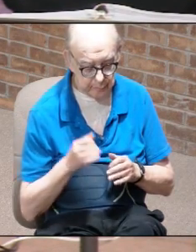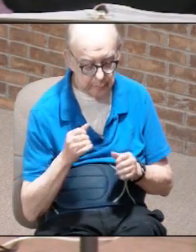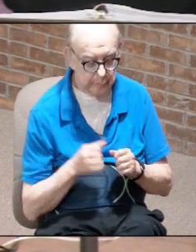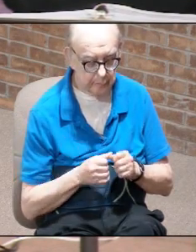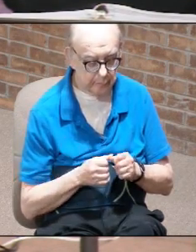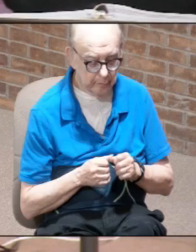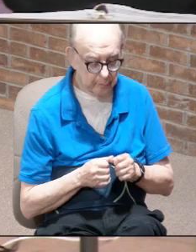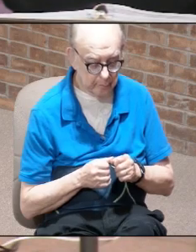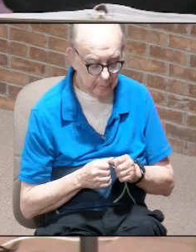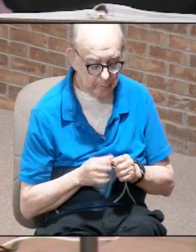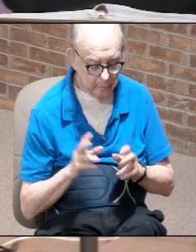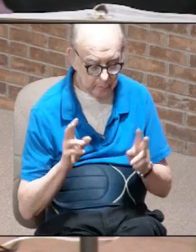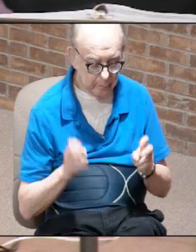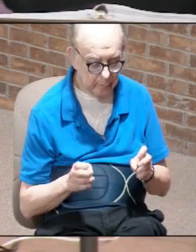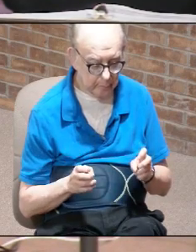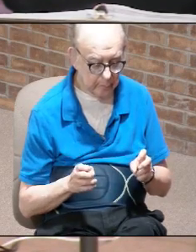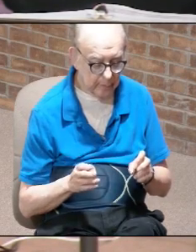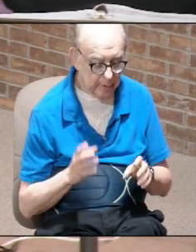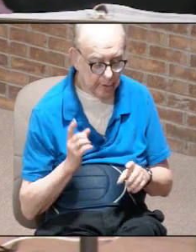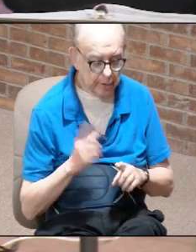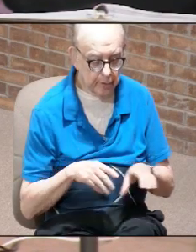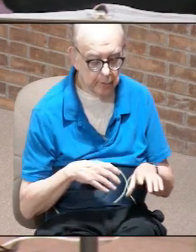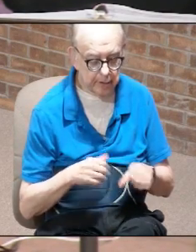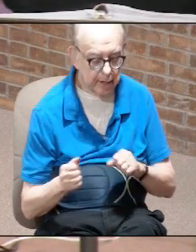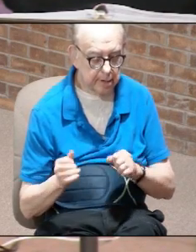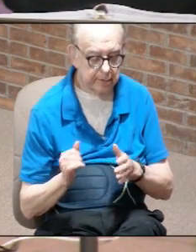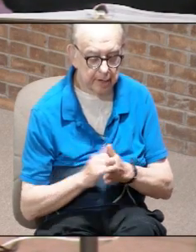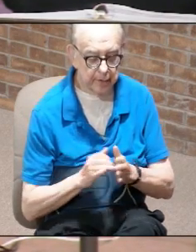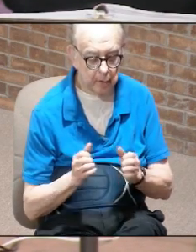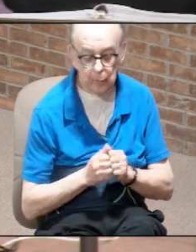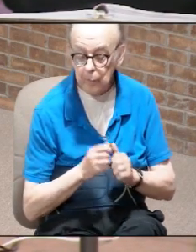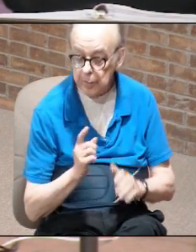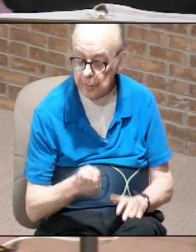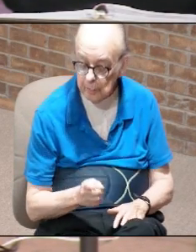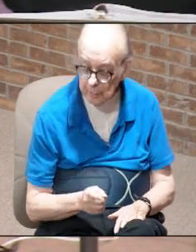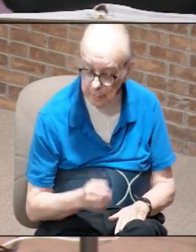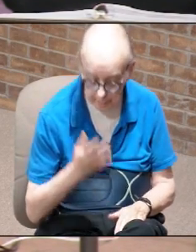Remember, there's the old saying that you can't take it with you?